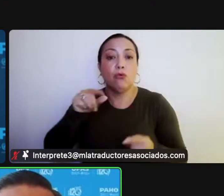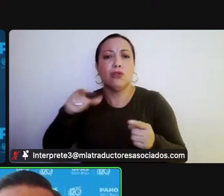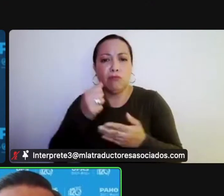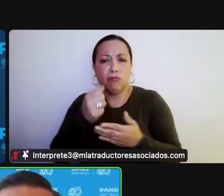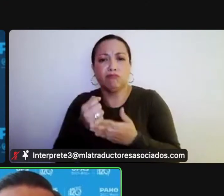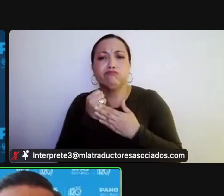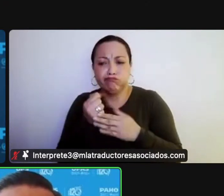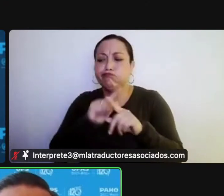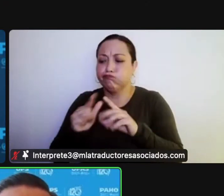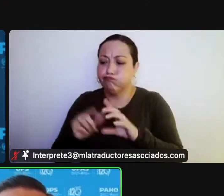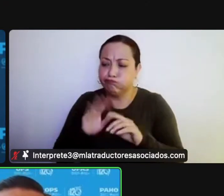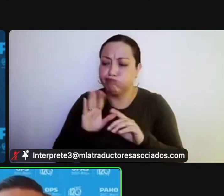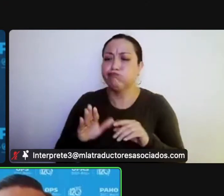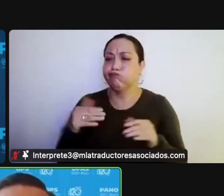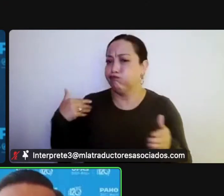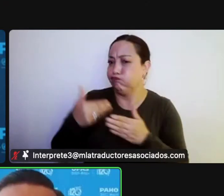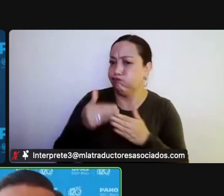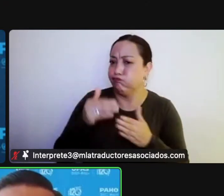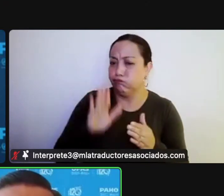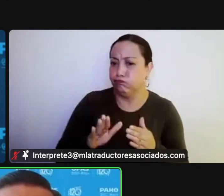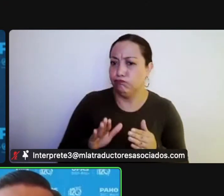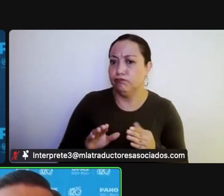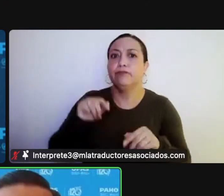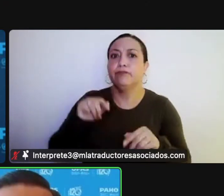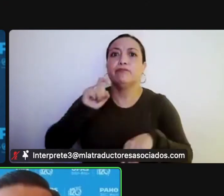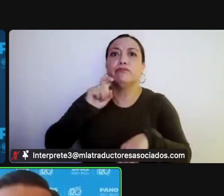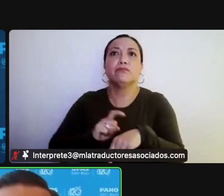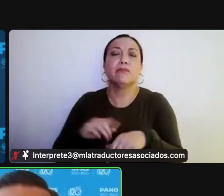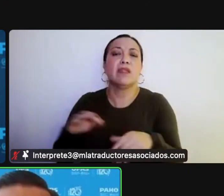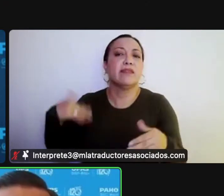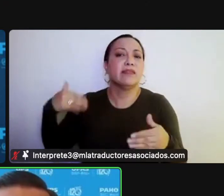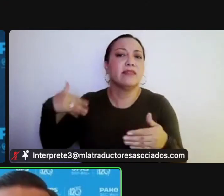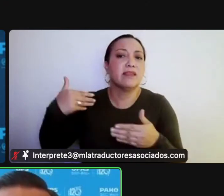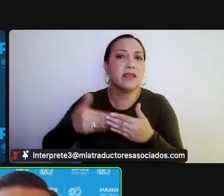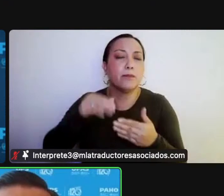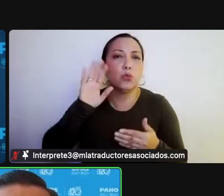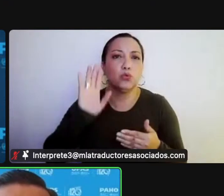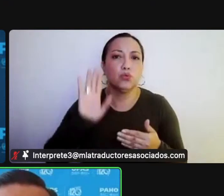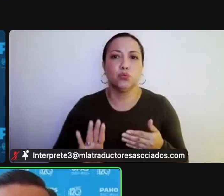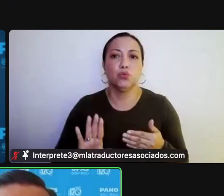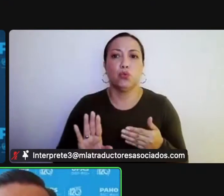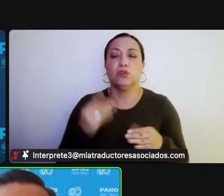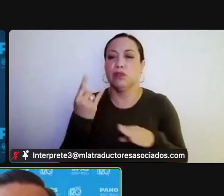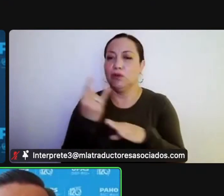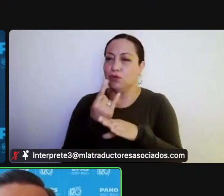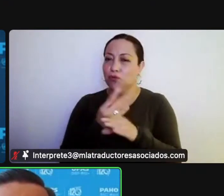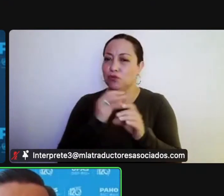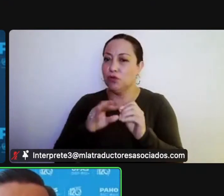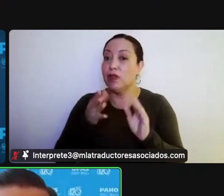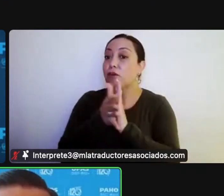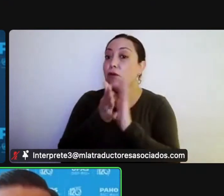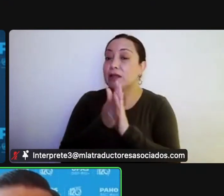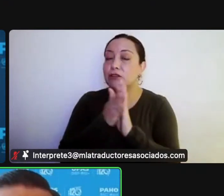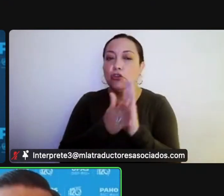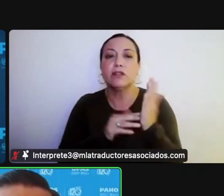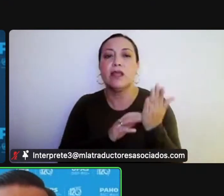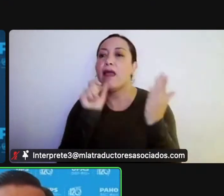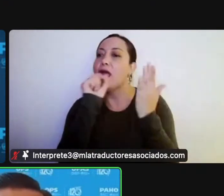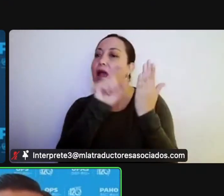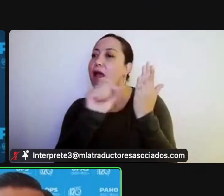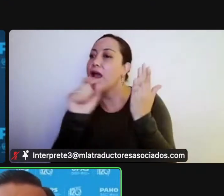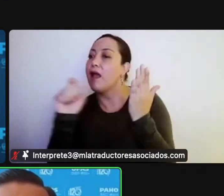that has been developing this with us for a long time, not only through the use of